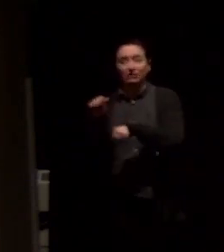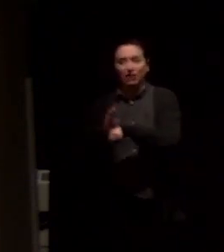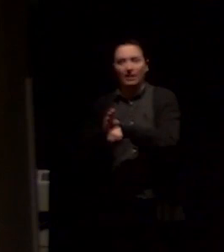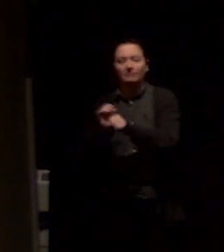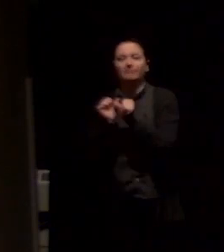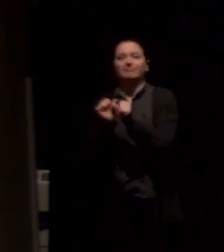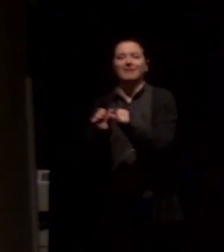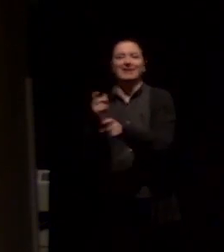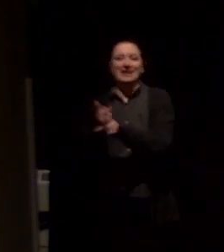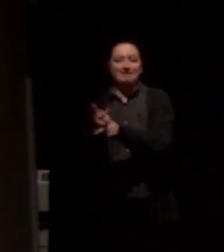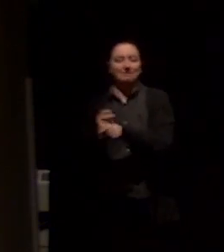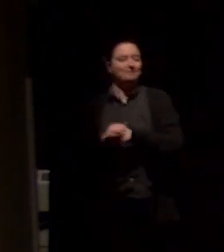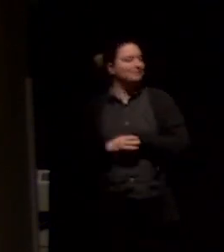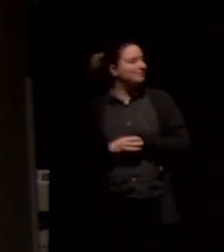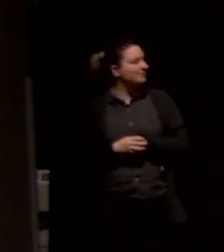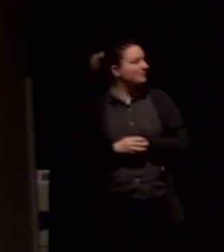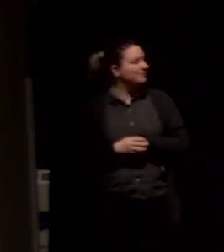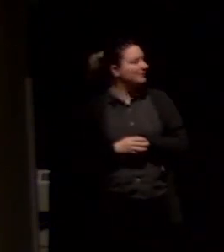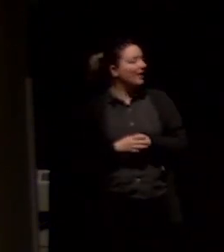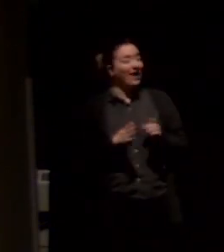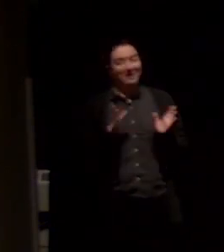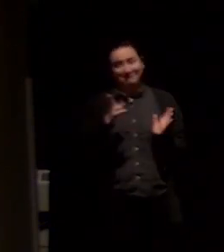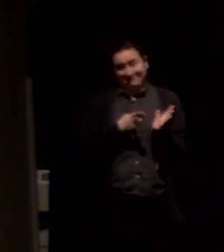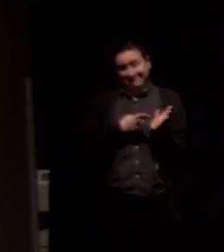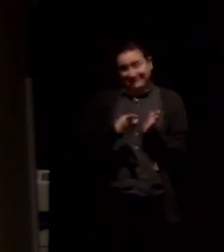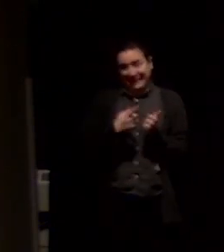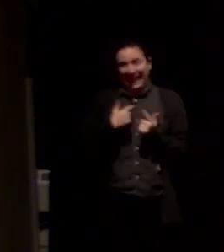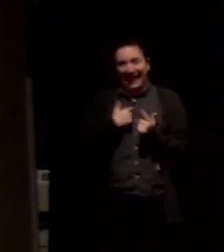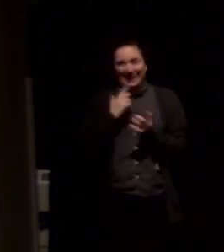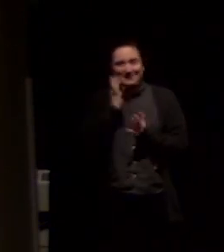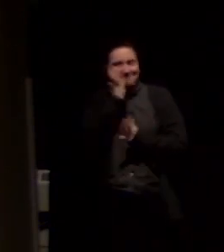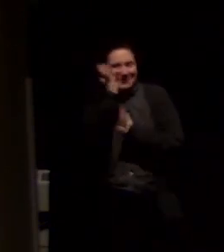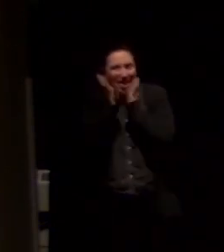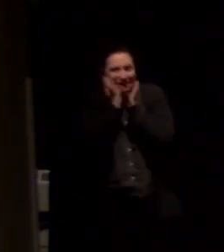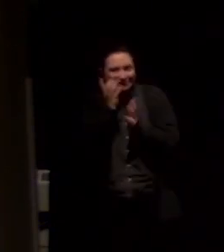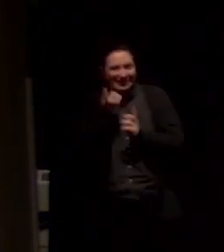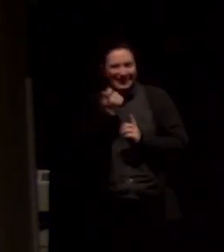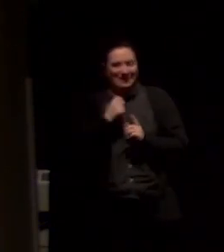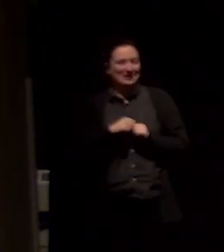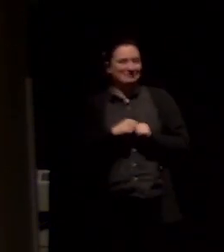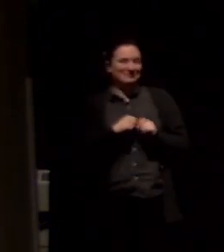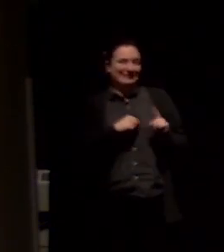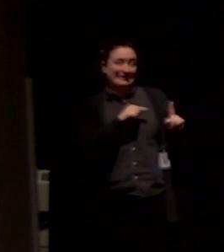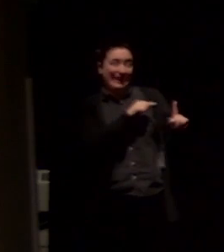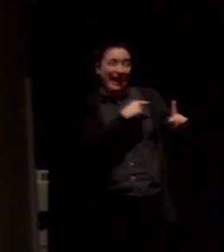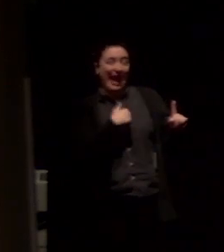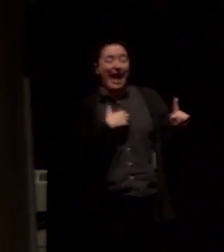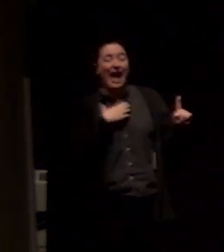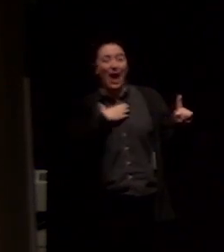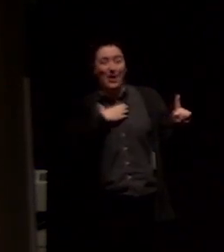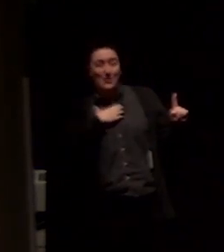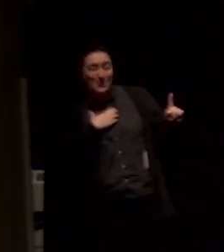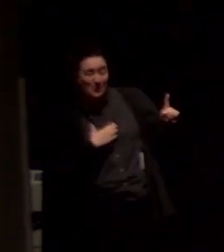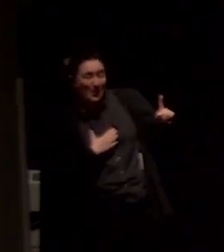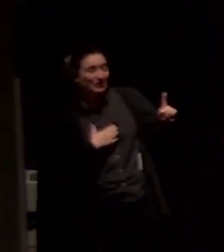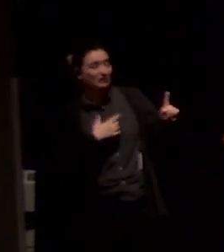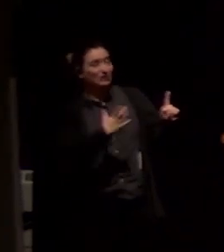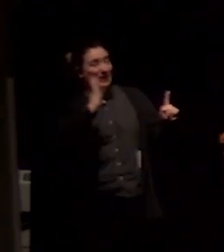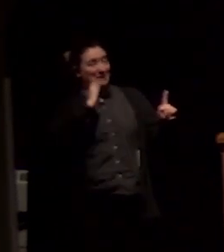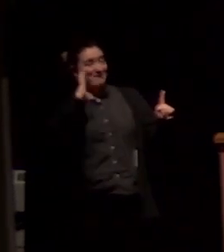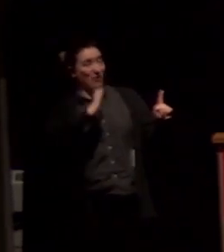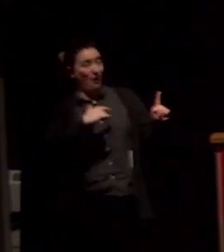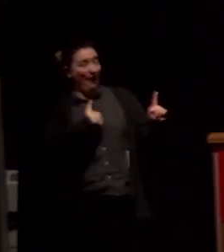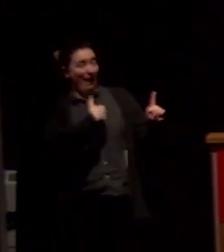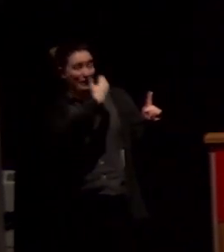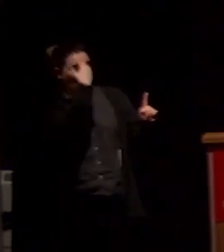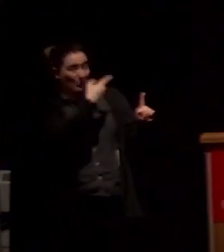I'm blushing a little bit, if you can't tell. And I wish I had known Sue then, because prior to my current role at